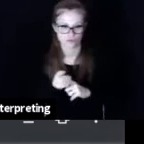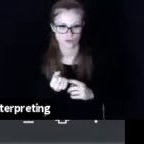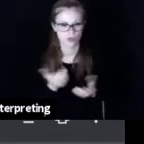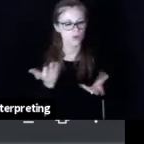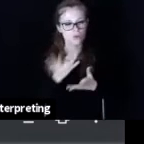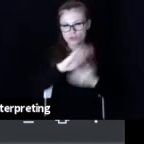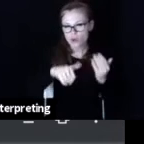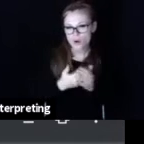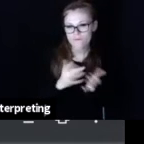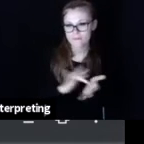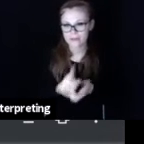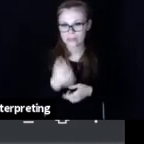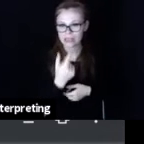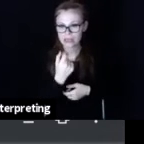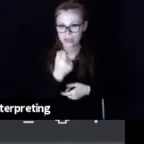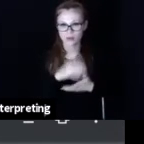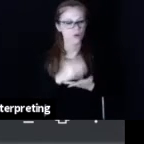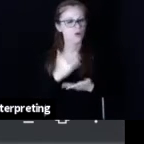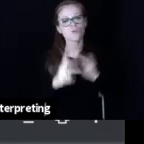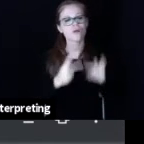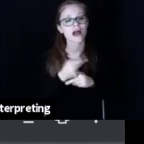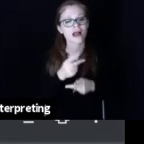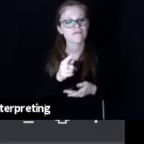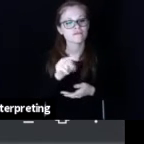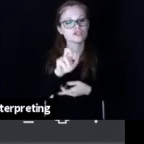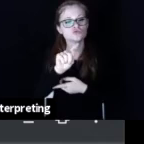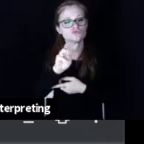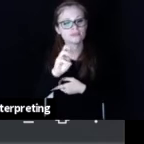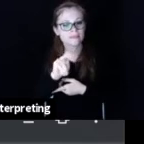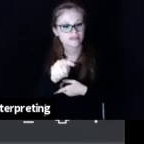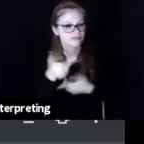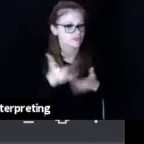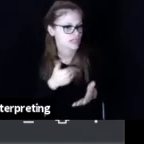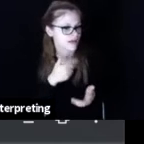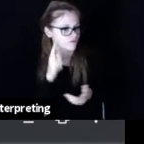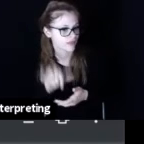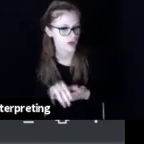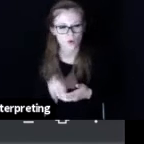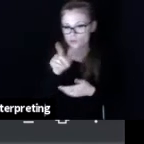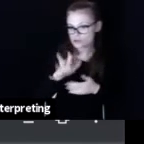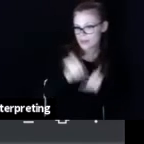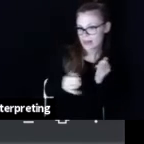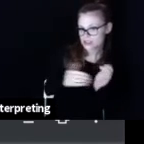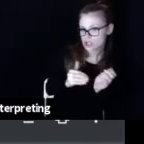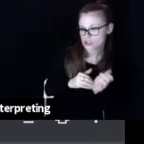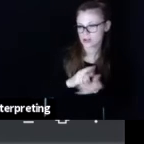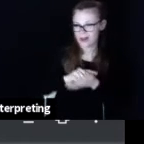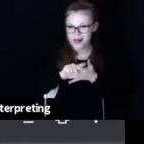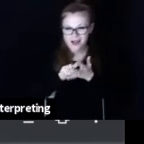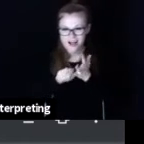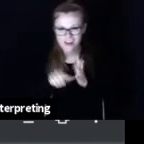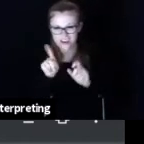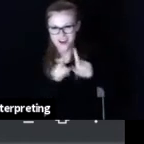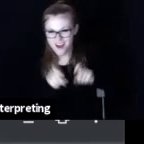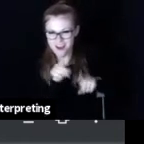you're taking? What kind of treatment have you had for that? Who is your last provider? All of those things in